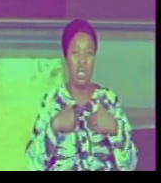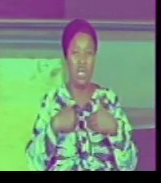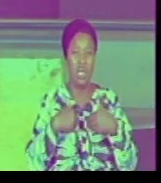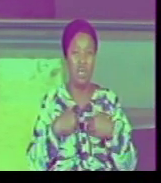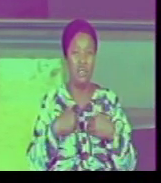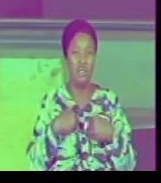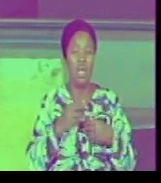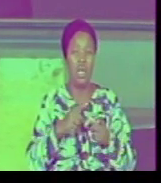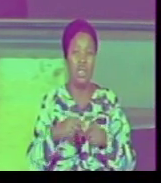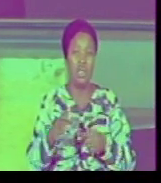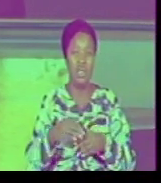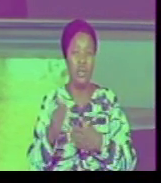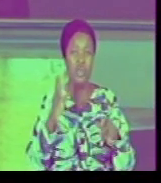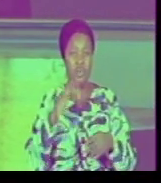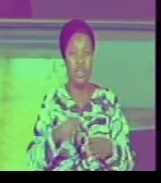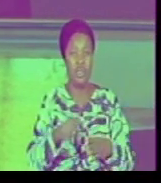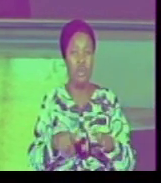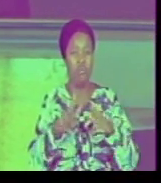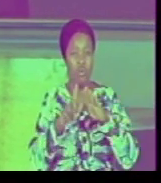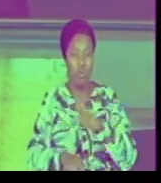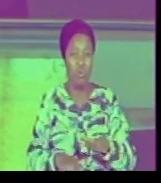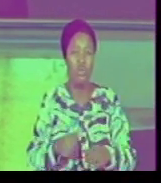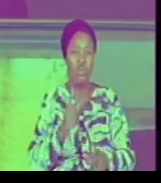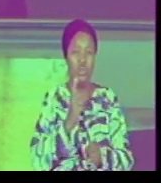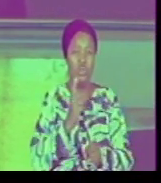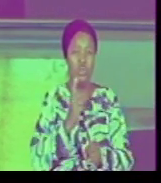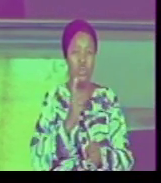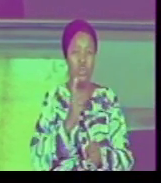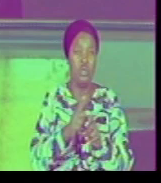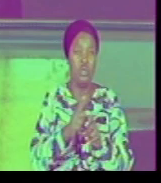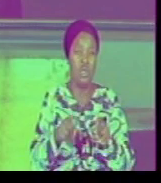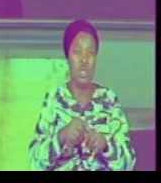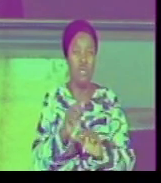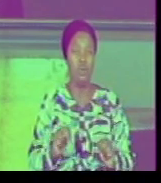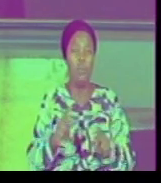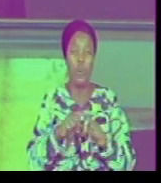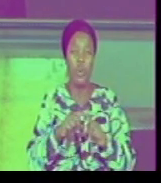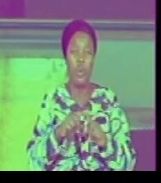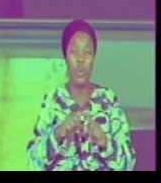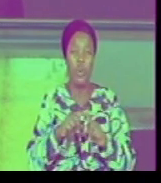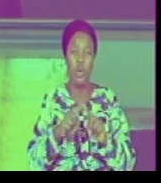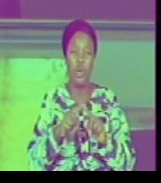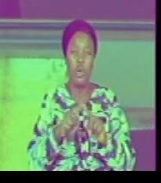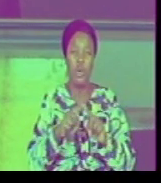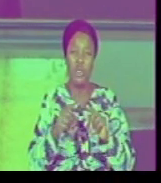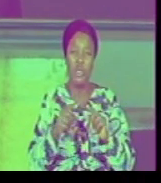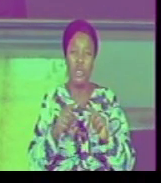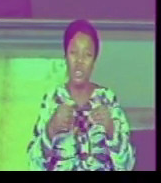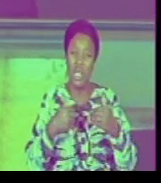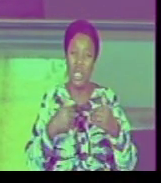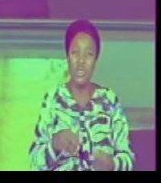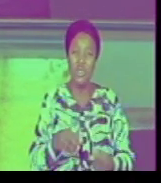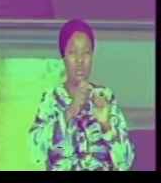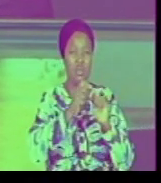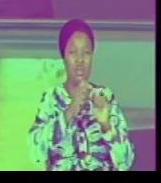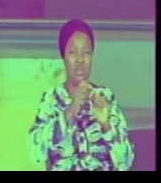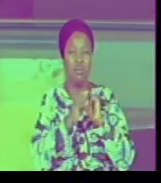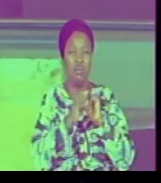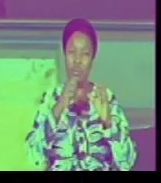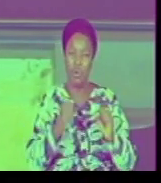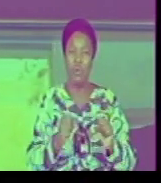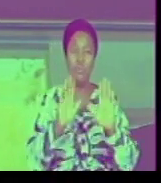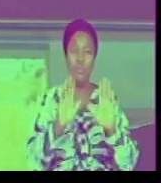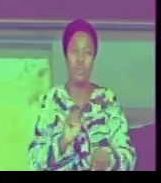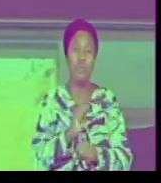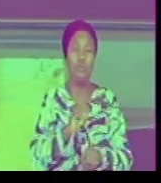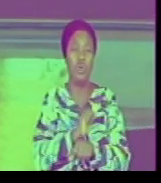he has a peculiar kind of transforming power, miracle-working power in the land of